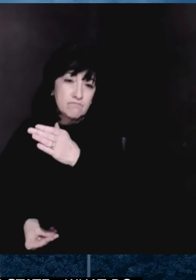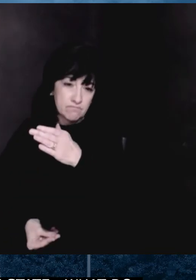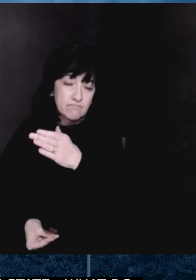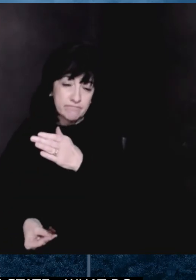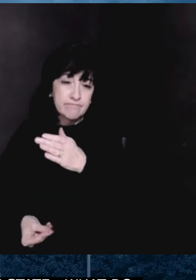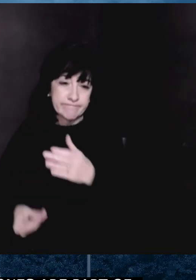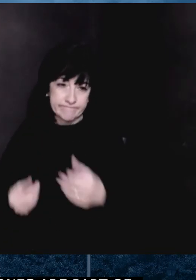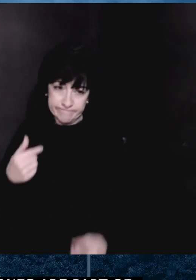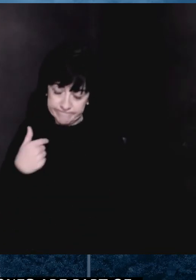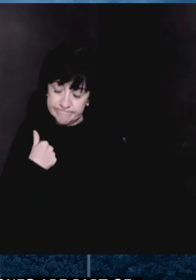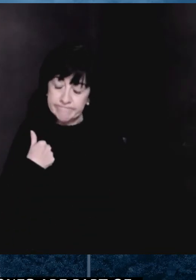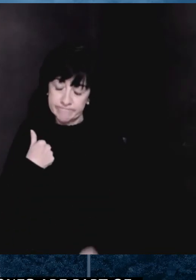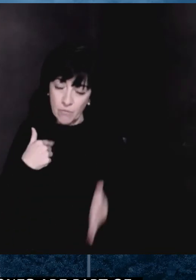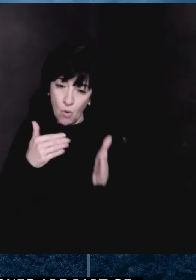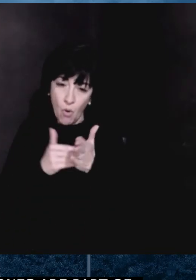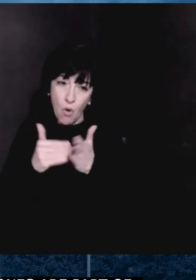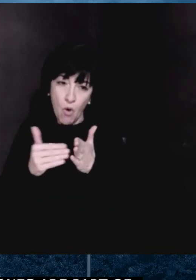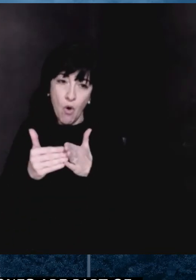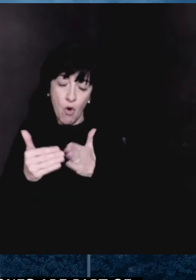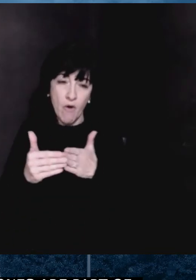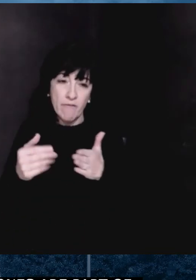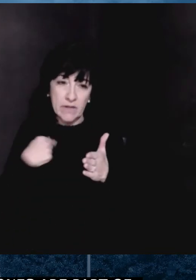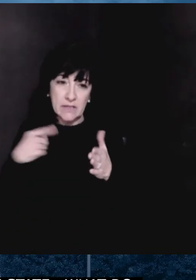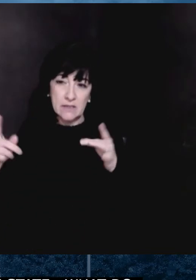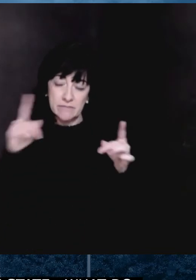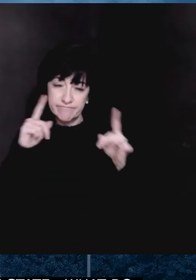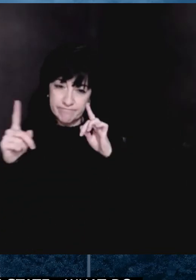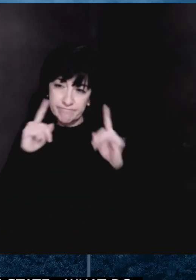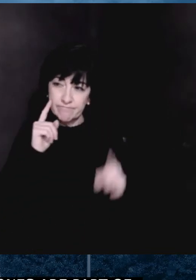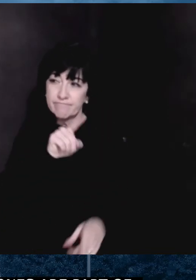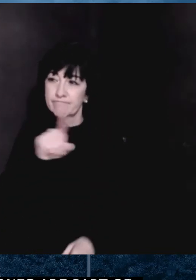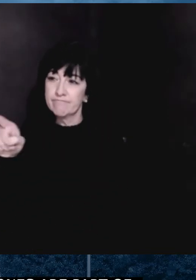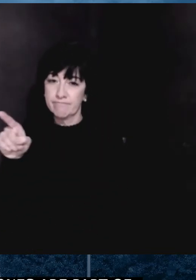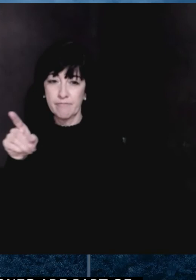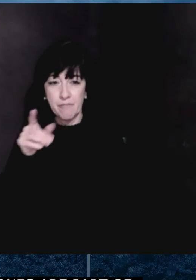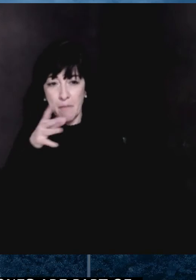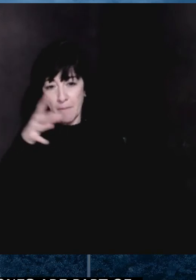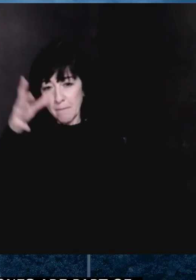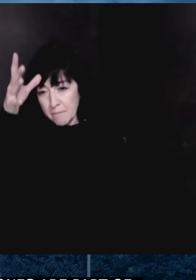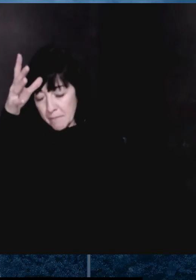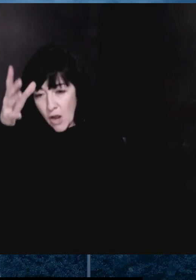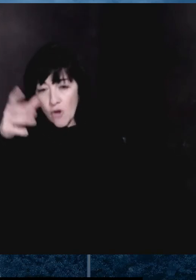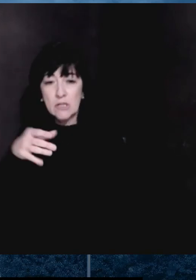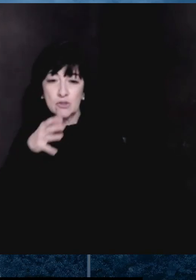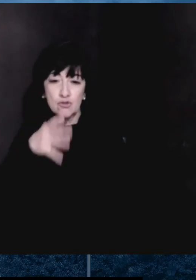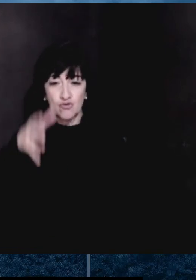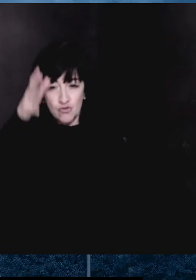all the time of parents and grandparents dying alone,